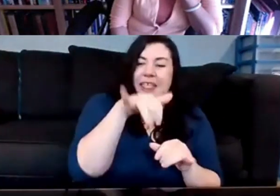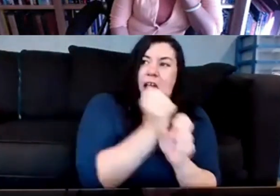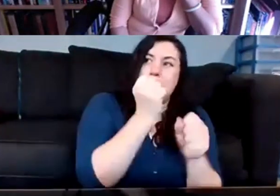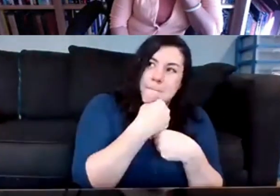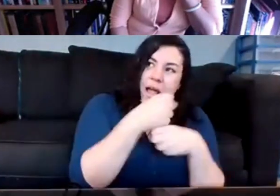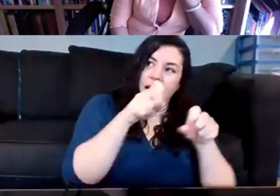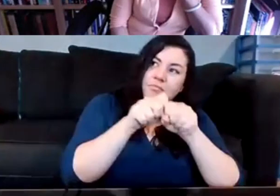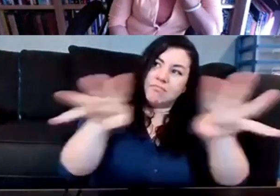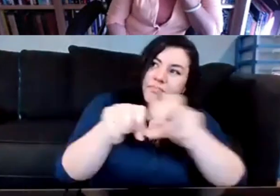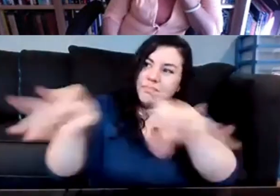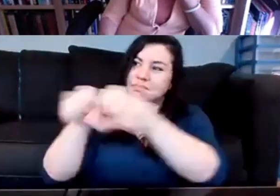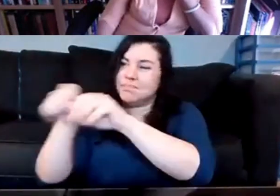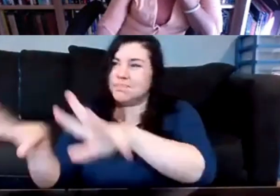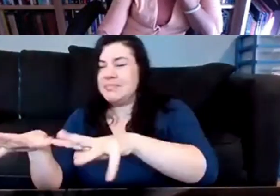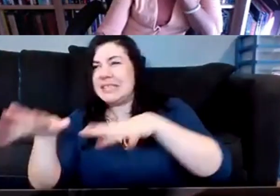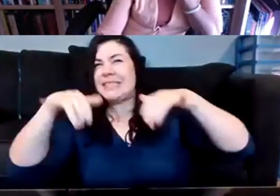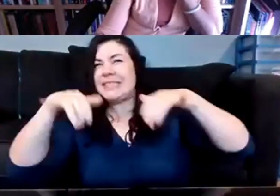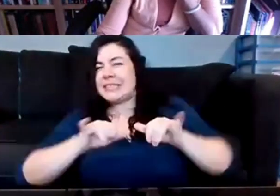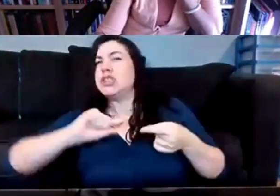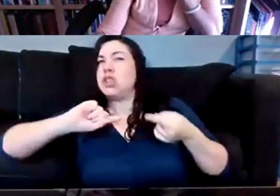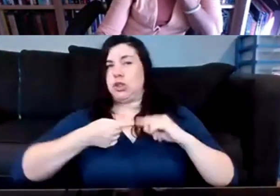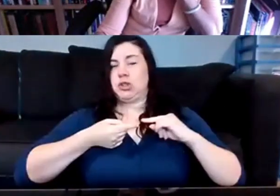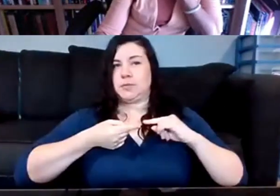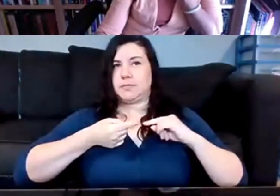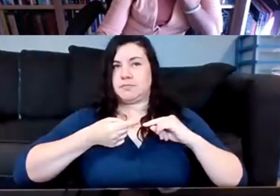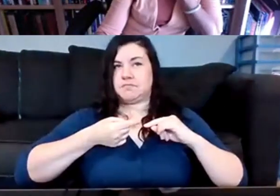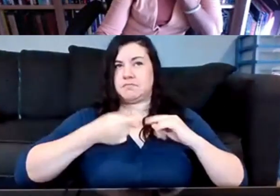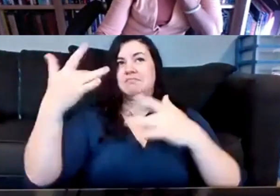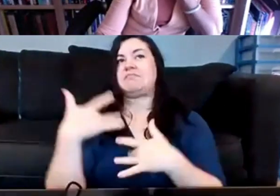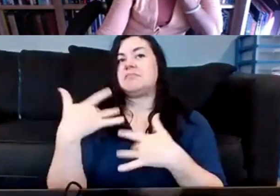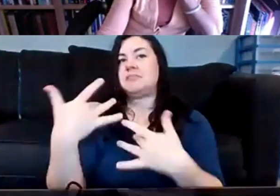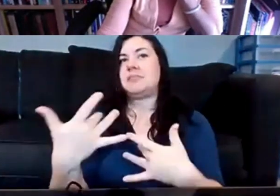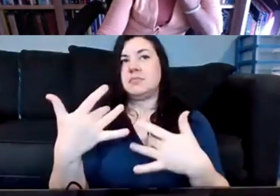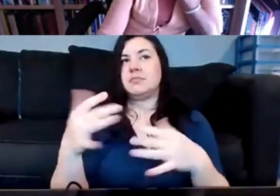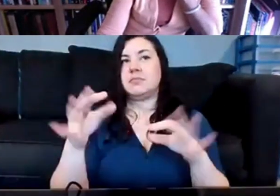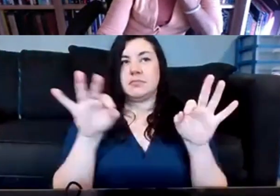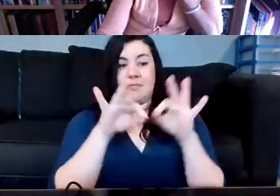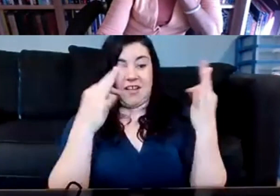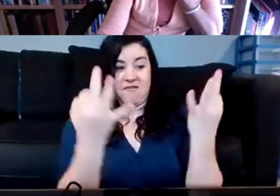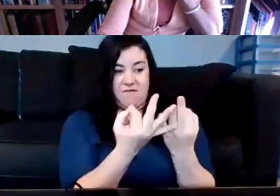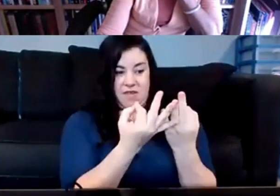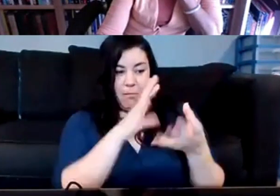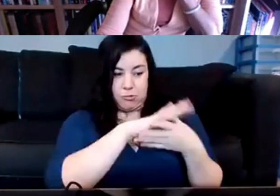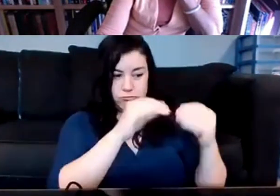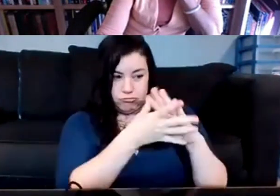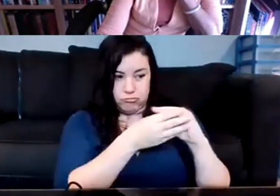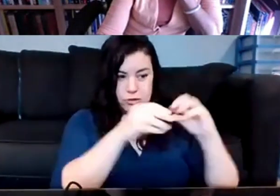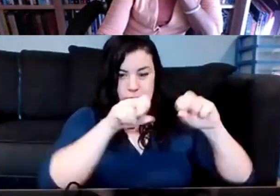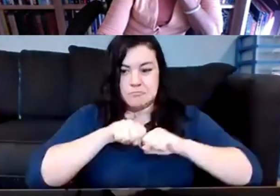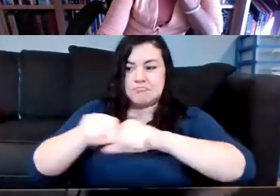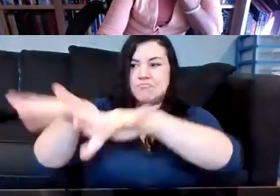In addition, a lot of times when these narratives are out in public, families,